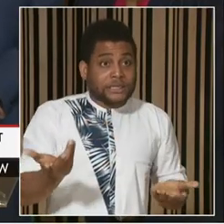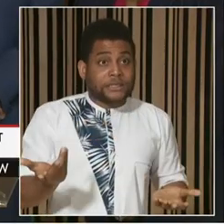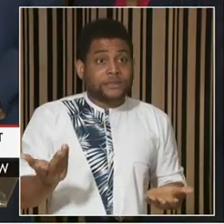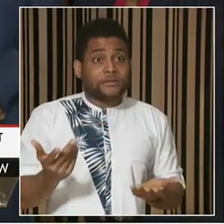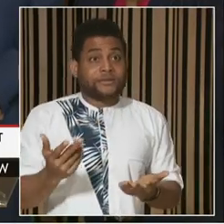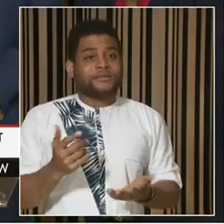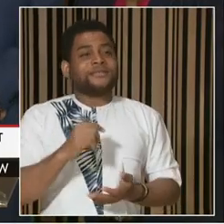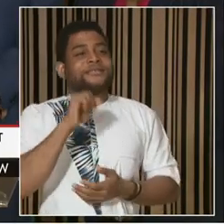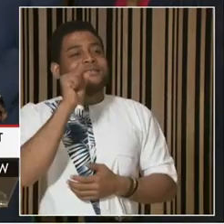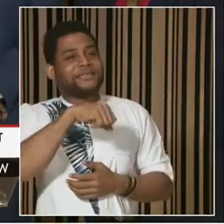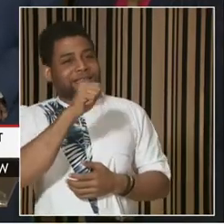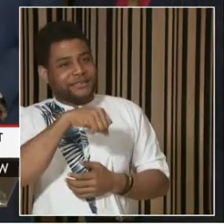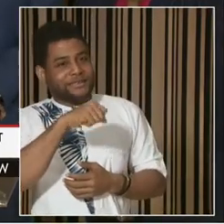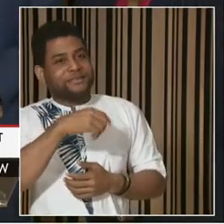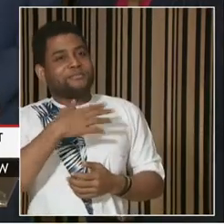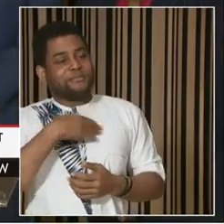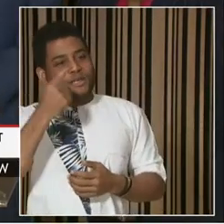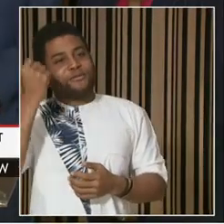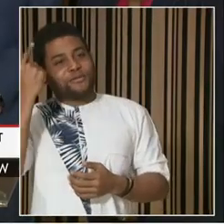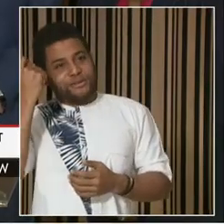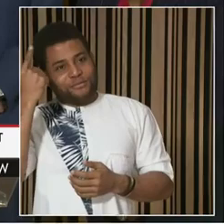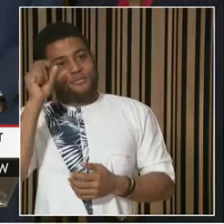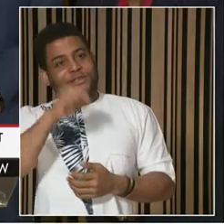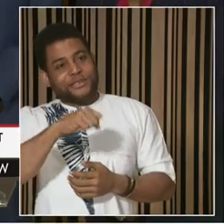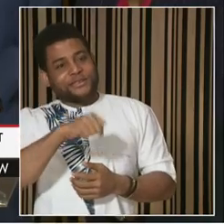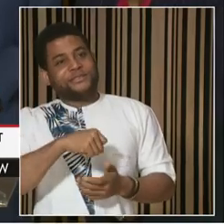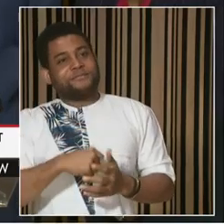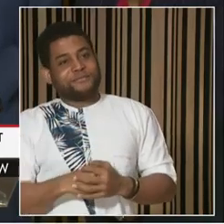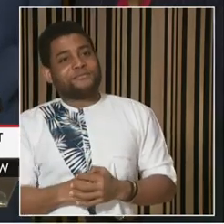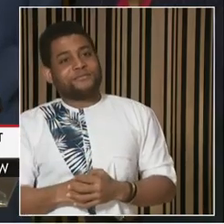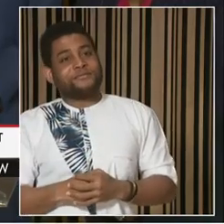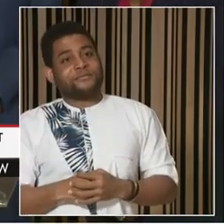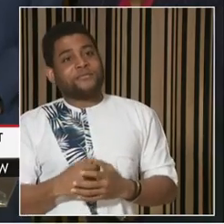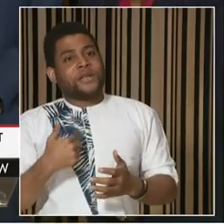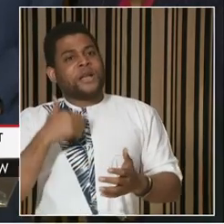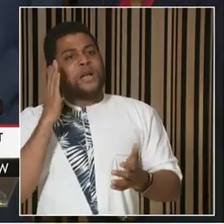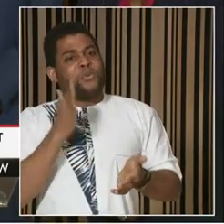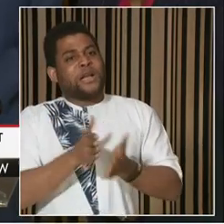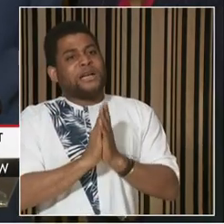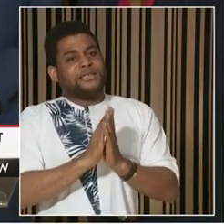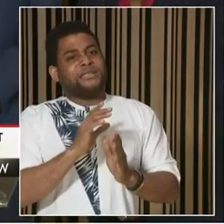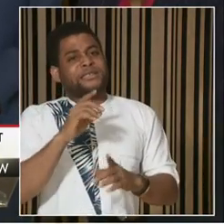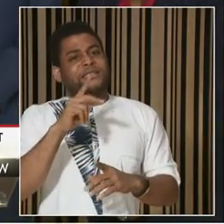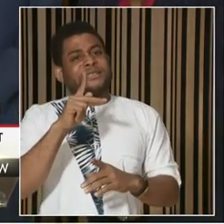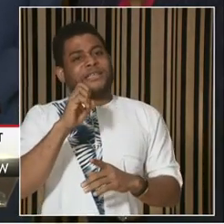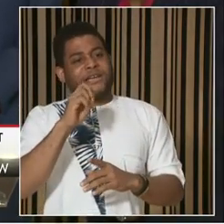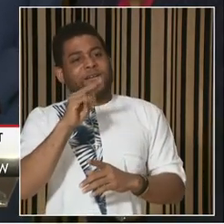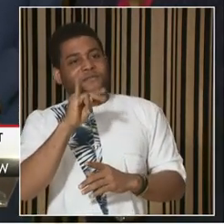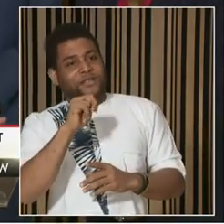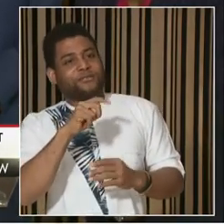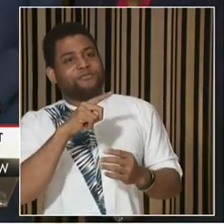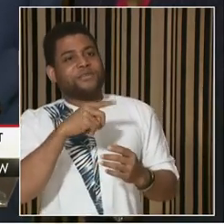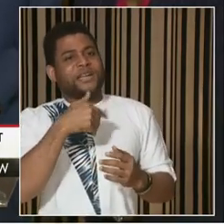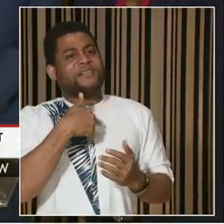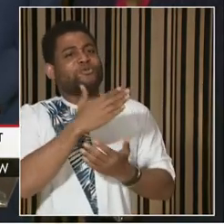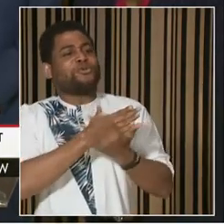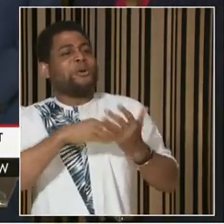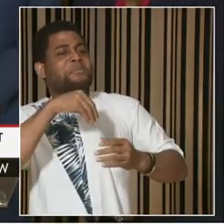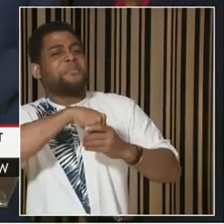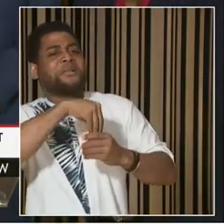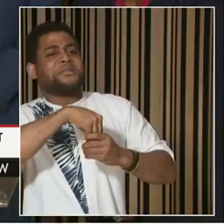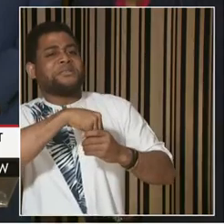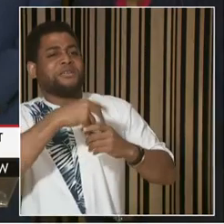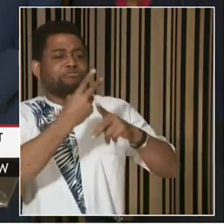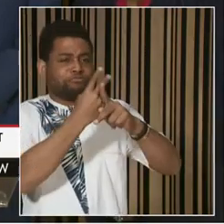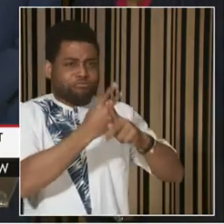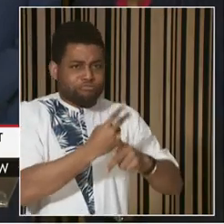Yes, it's my understanding. We, and I'll ask Kevin, it's kind of some inside baseball, but the CFO